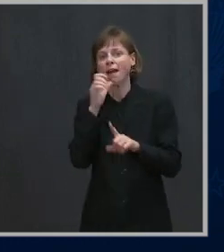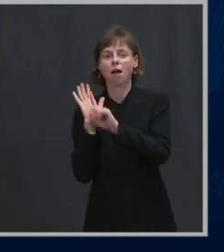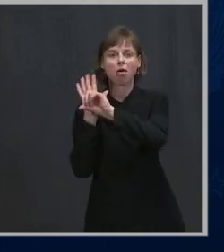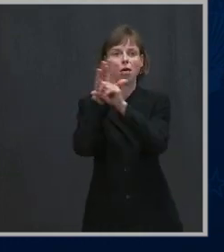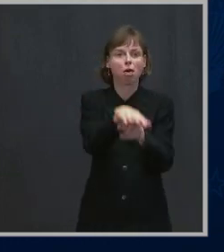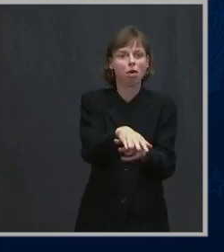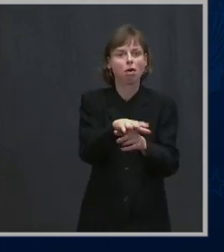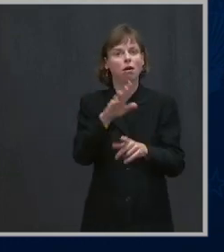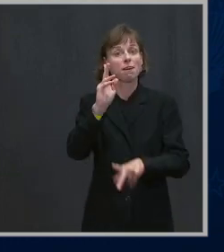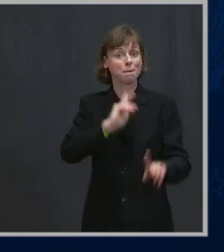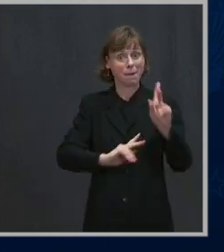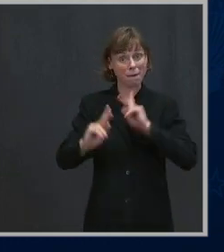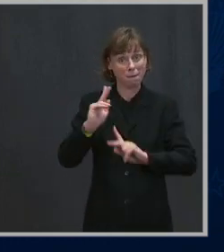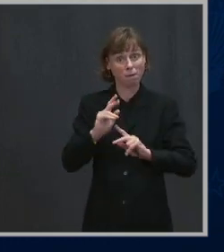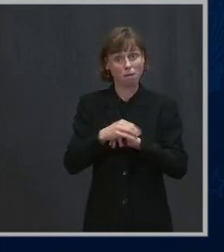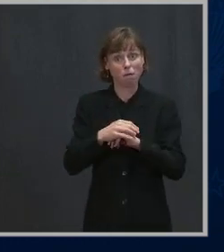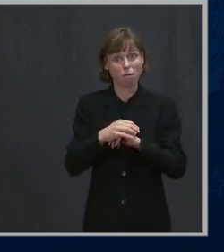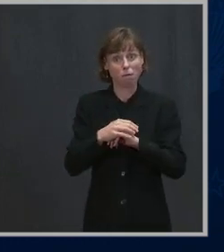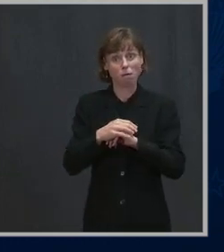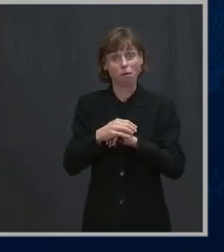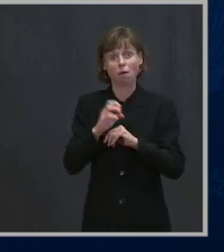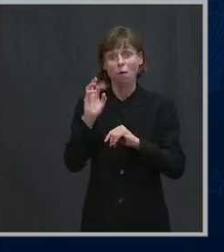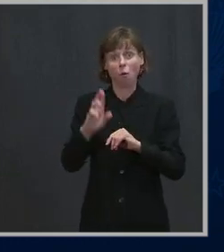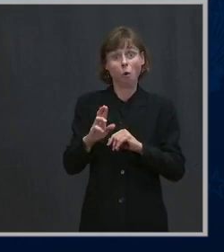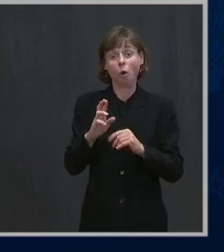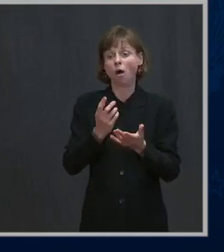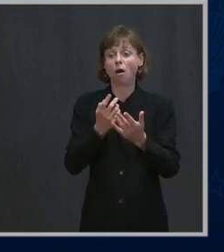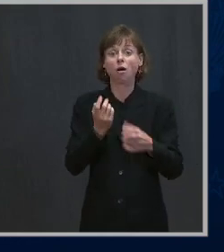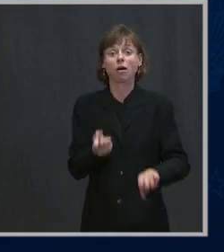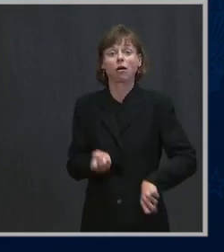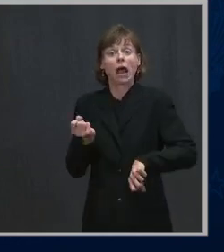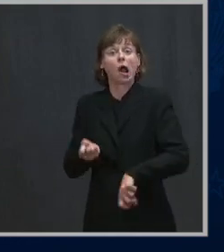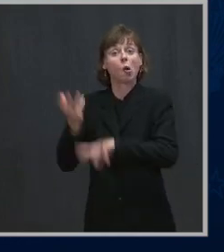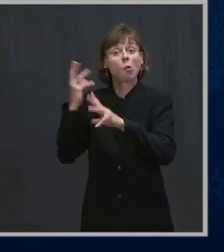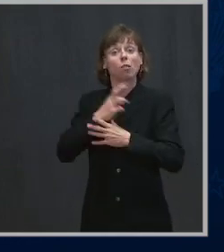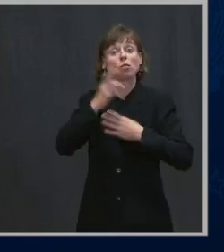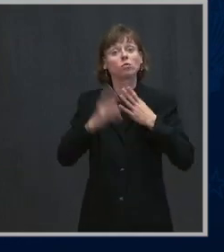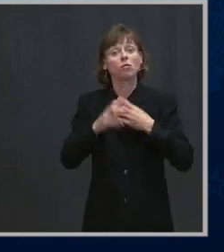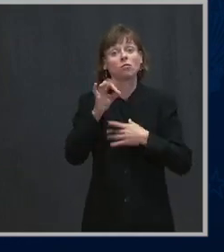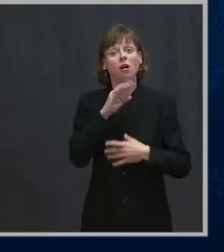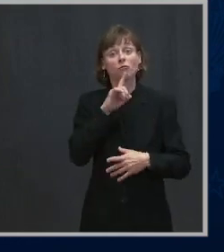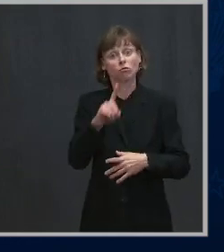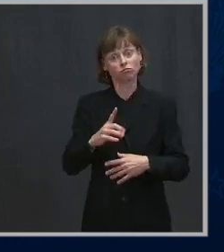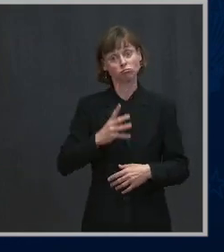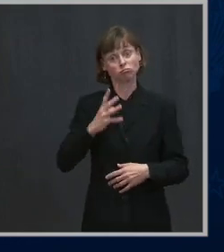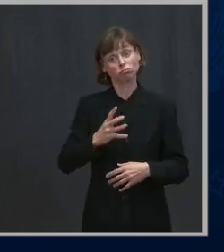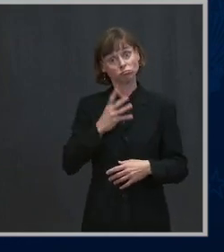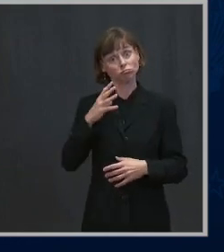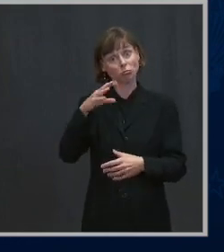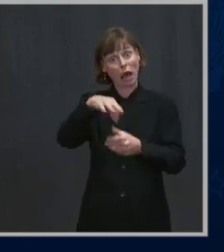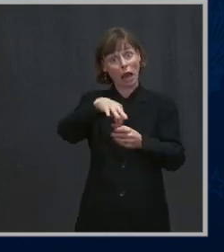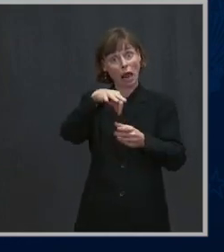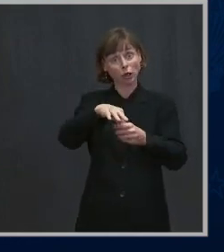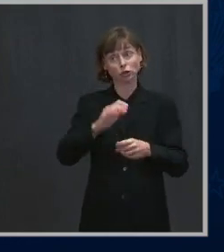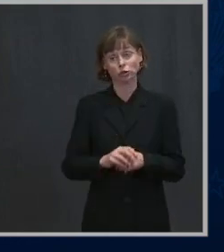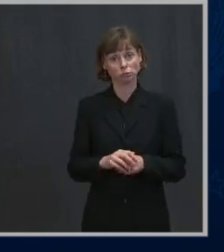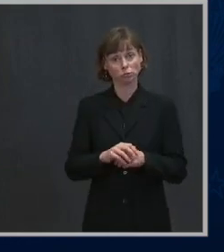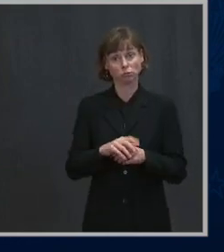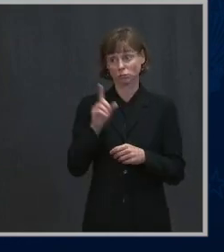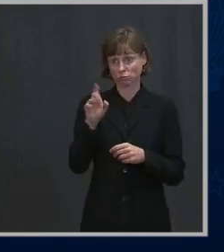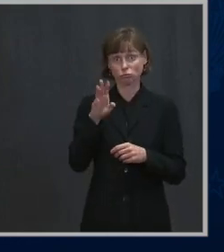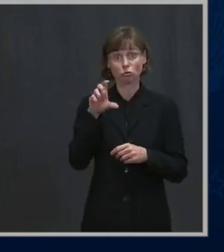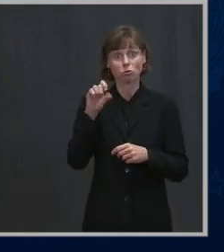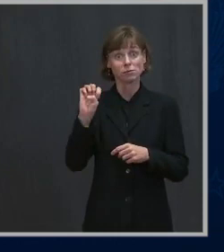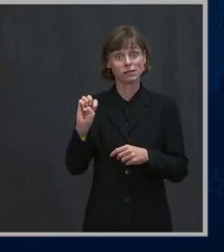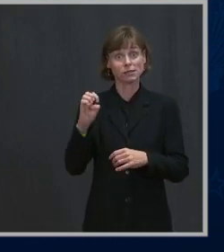erase the outcome of a credible election the burmese military should relinquish power